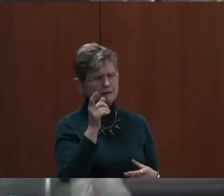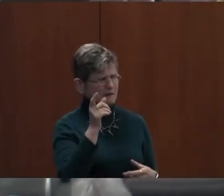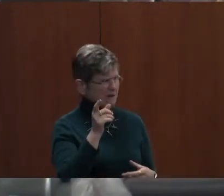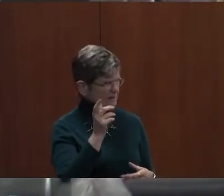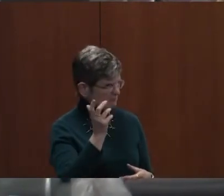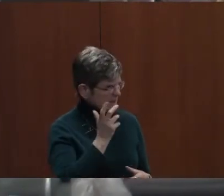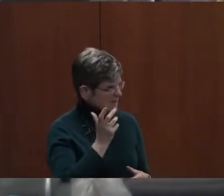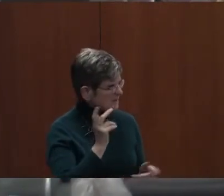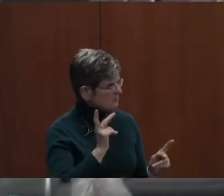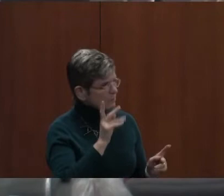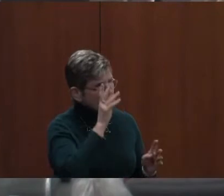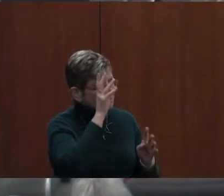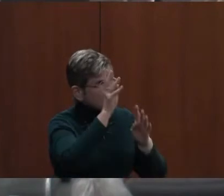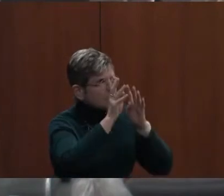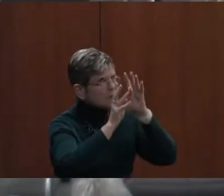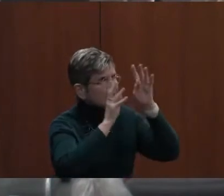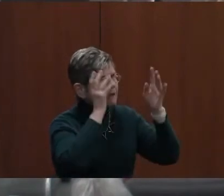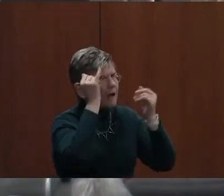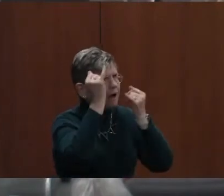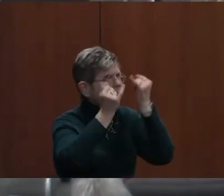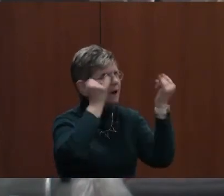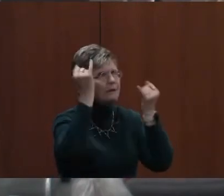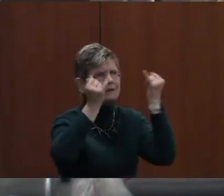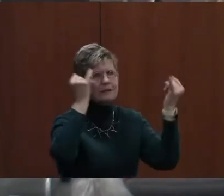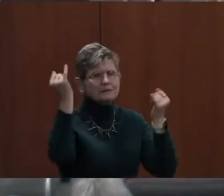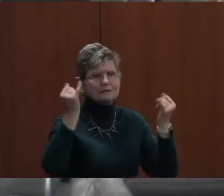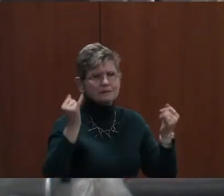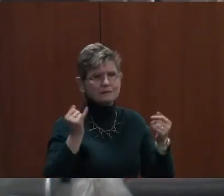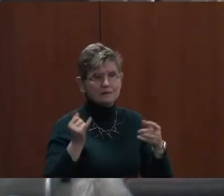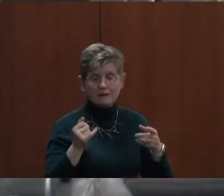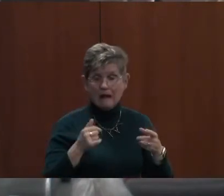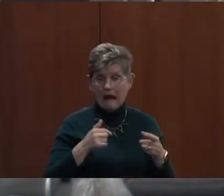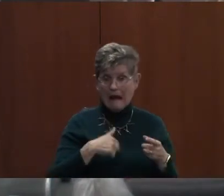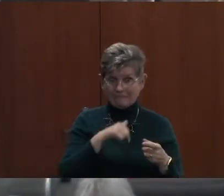And Oh, and I haven't touched a lot of them.